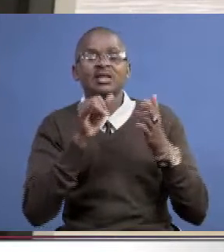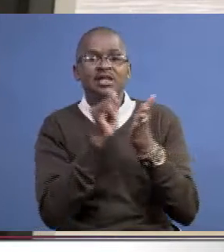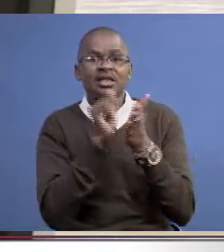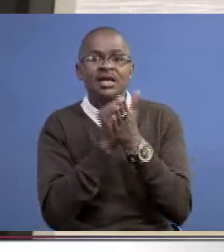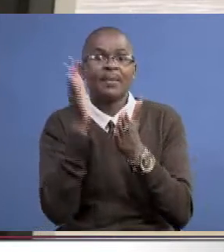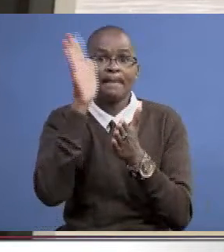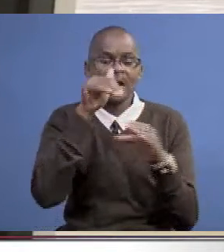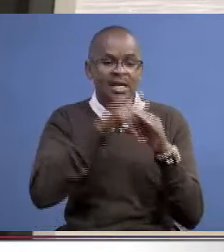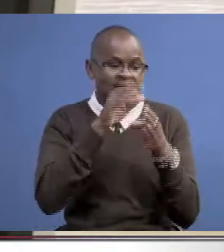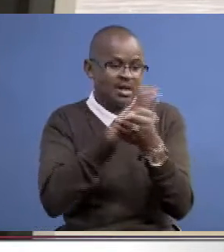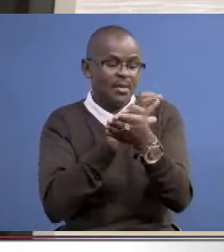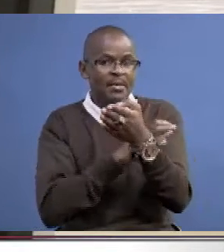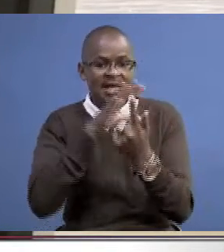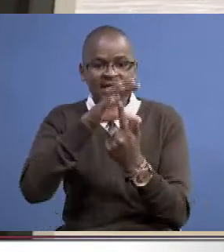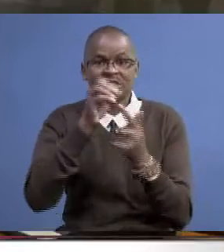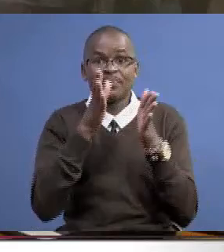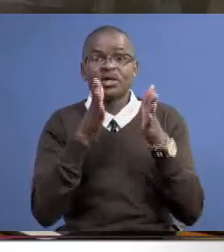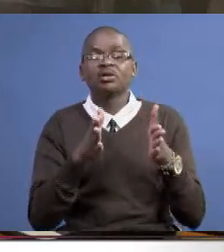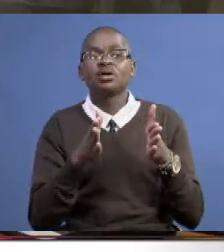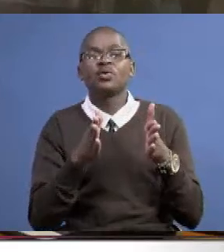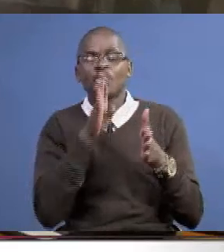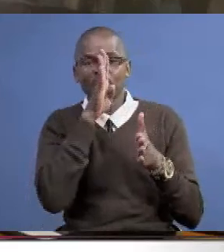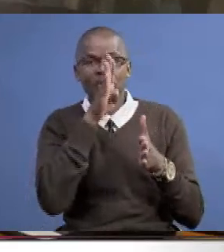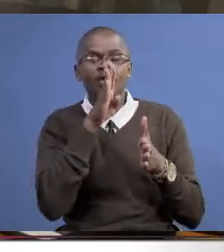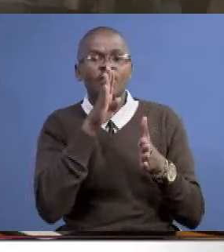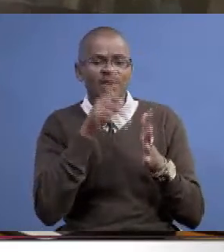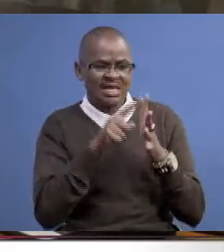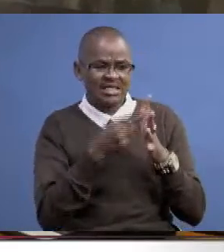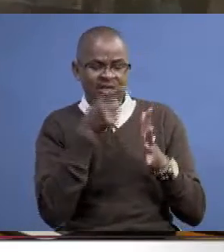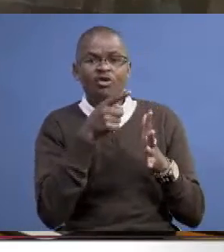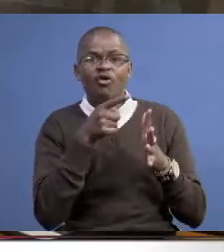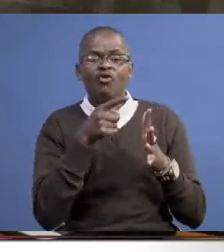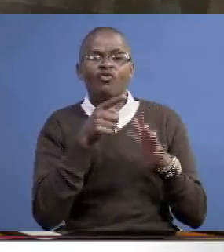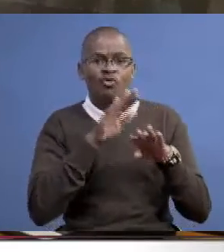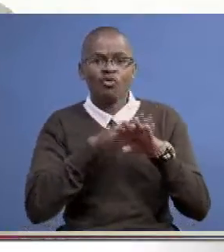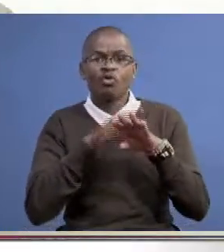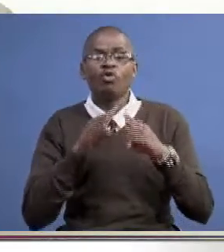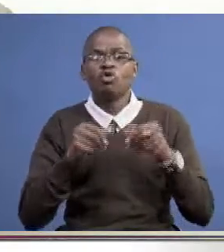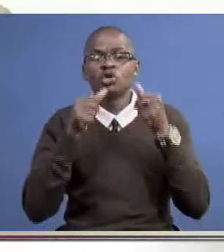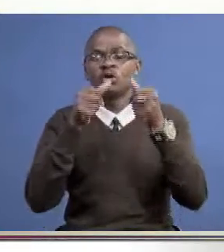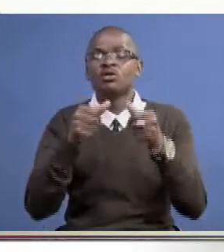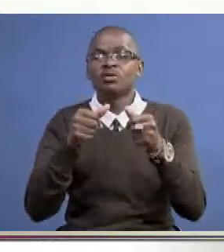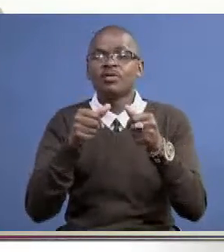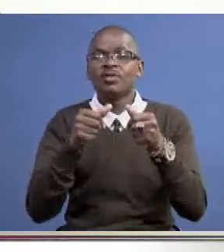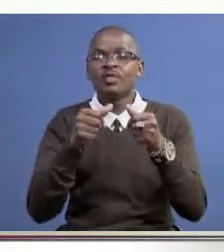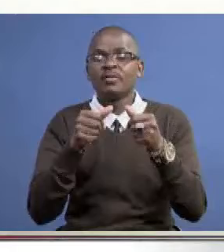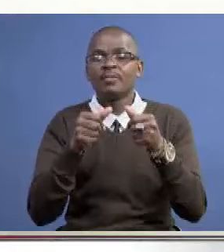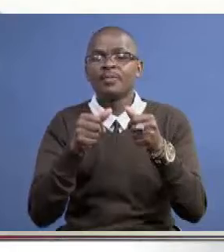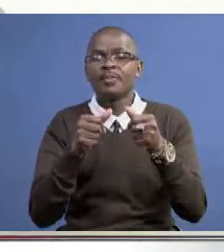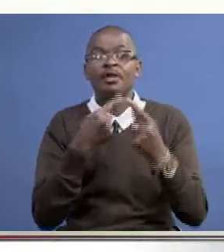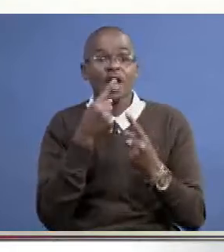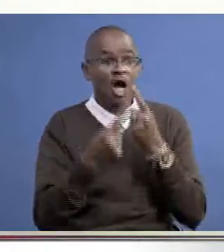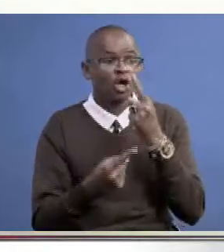clinicians back in the clinics and the specialists at the facilities being the cornerstone of this ingenious solution. The fact that they're able